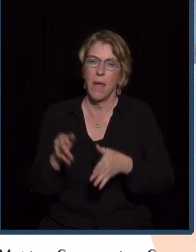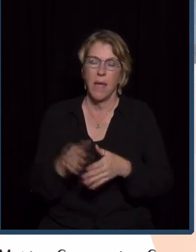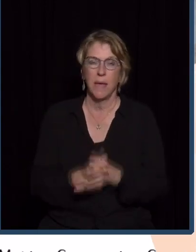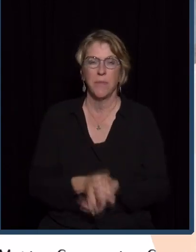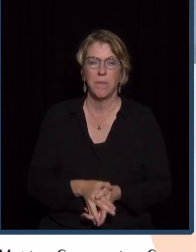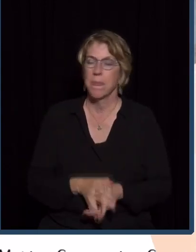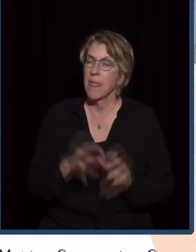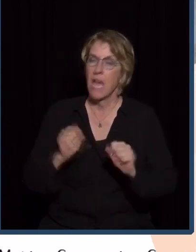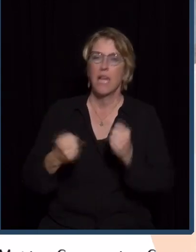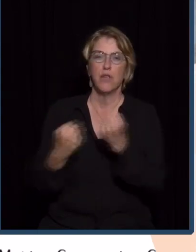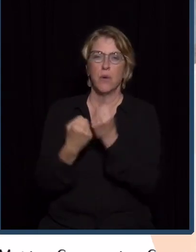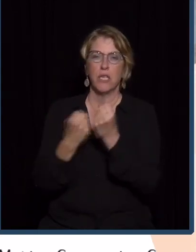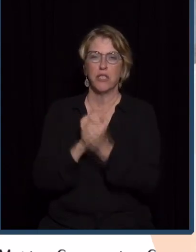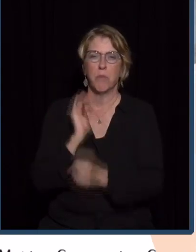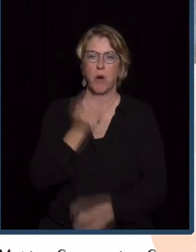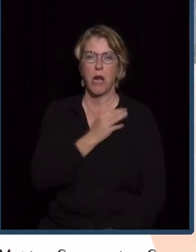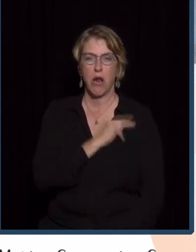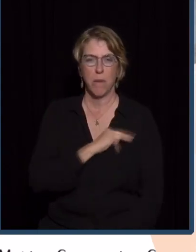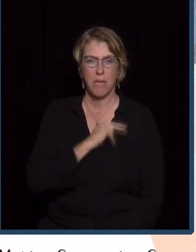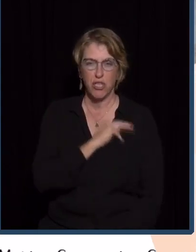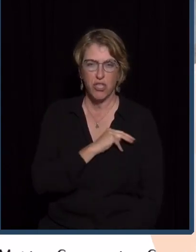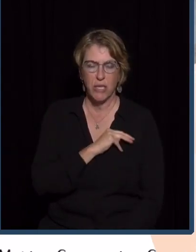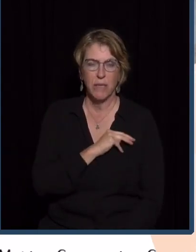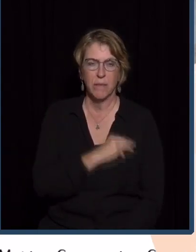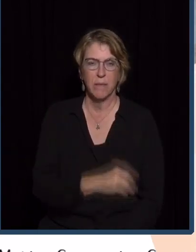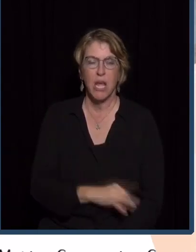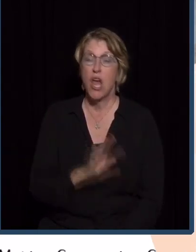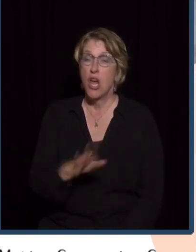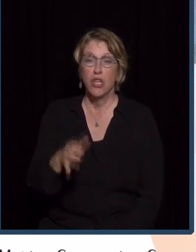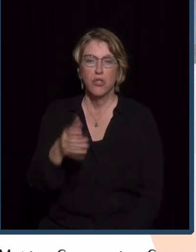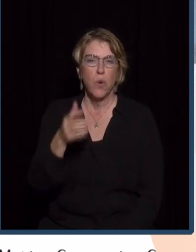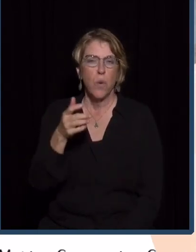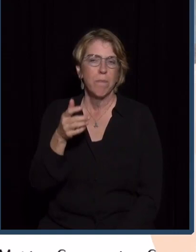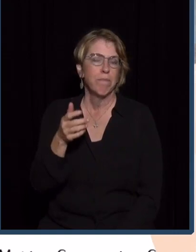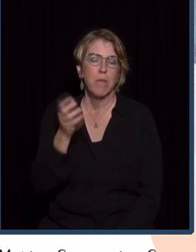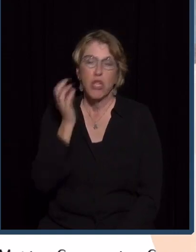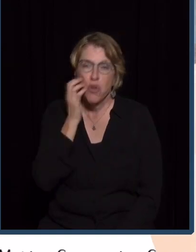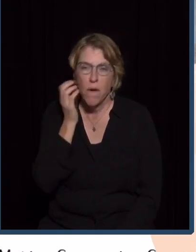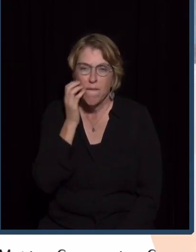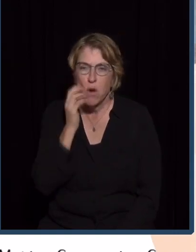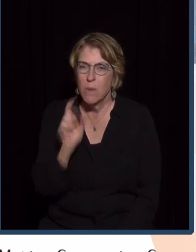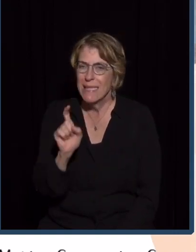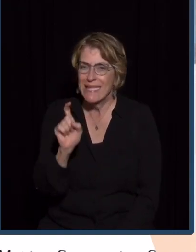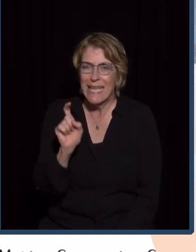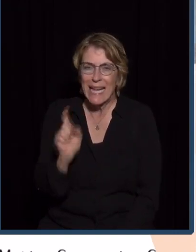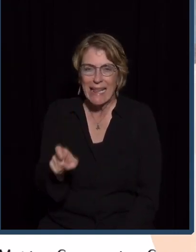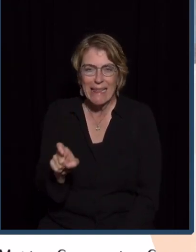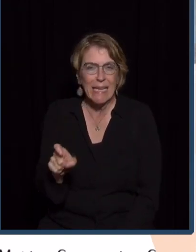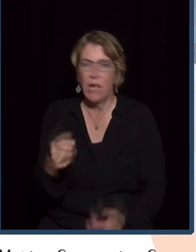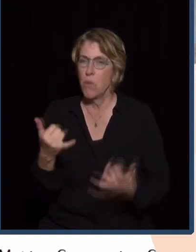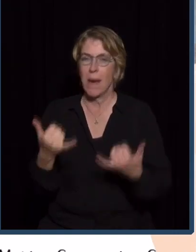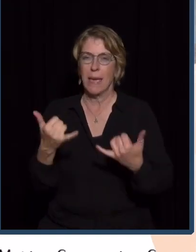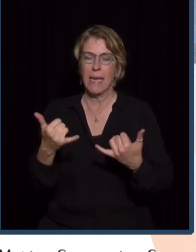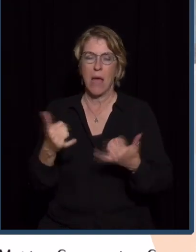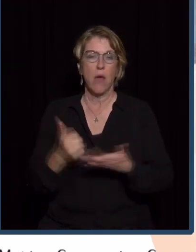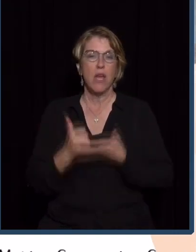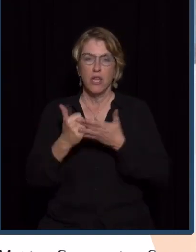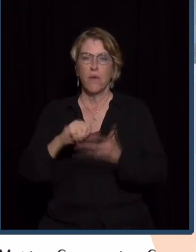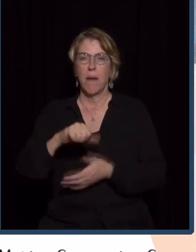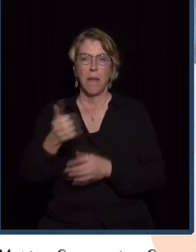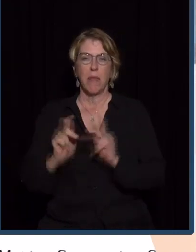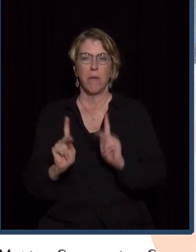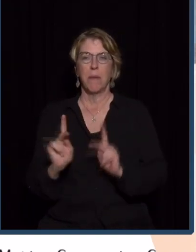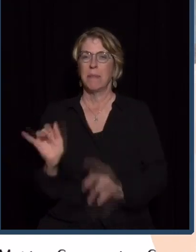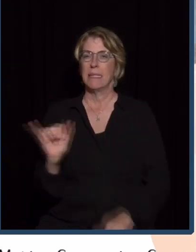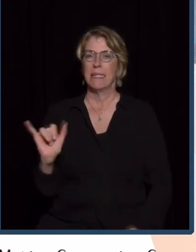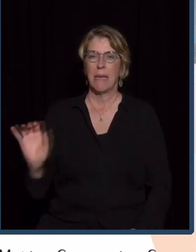this is what we're gonna do. I want you to pull out those phones and click that donate button on your screen right now to help others like Cheyenne.